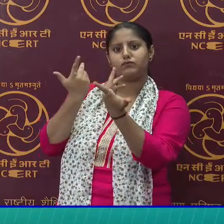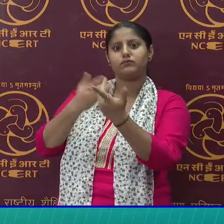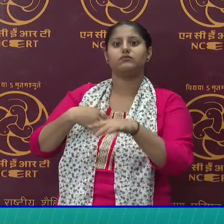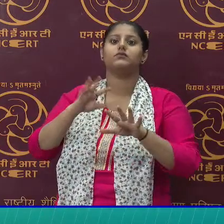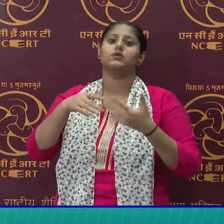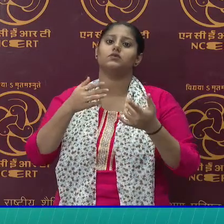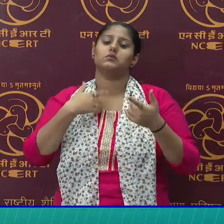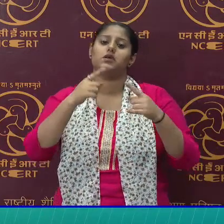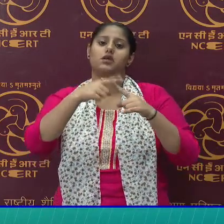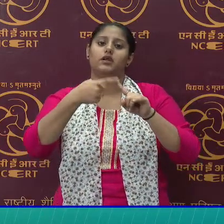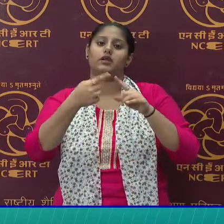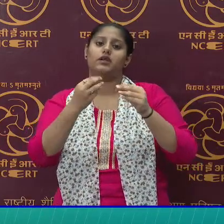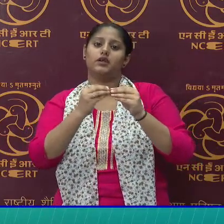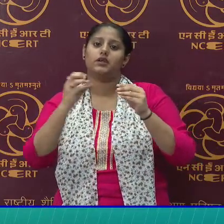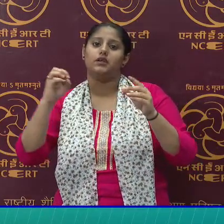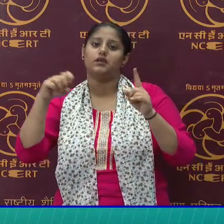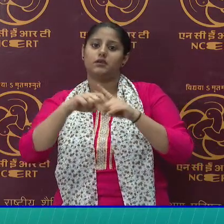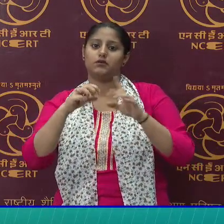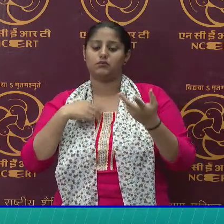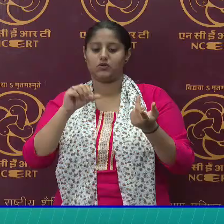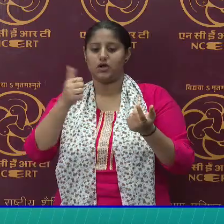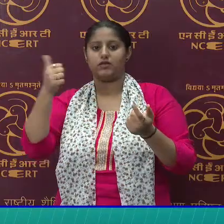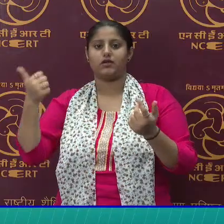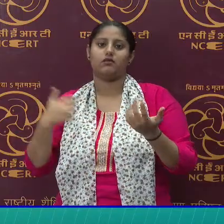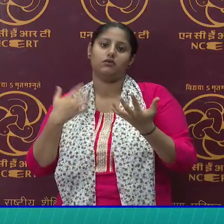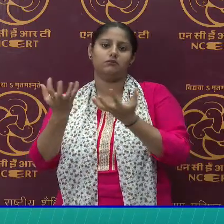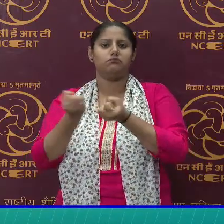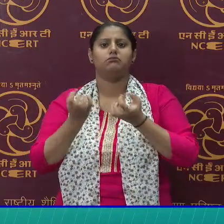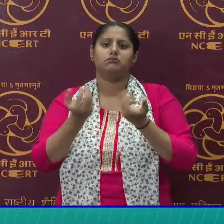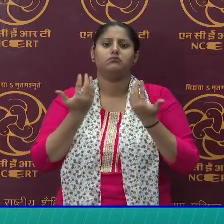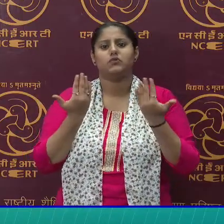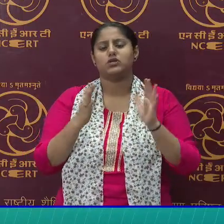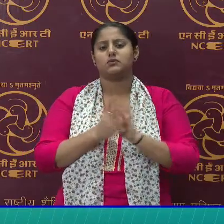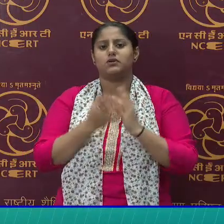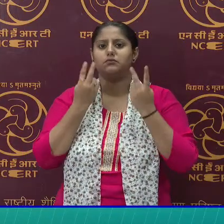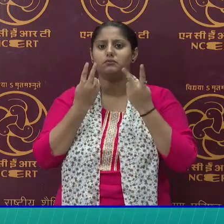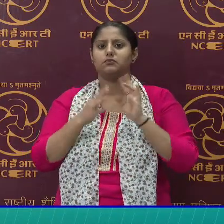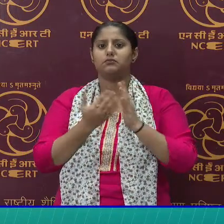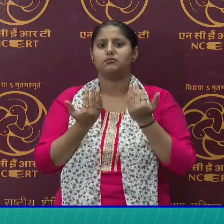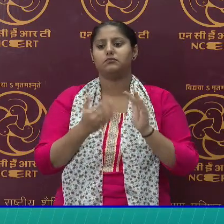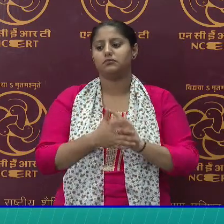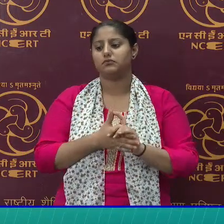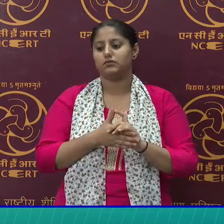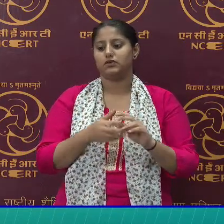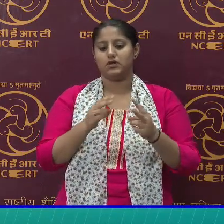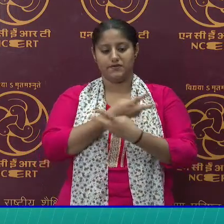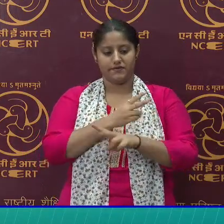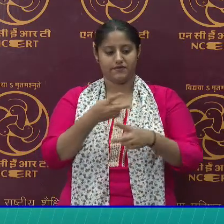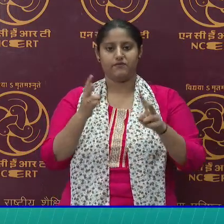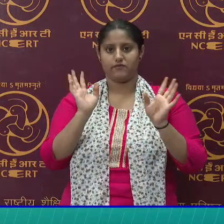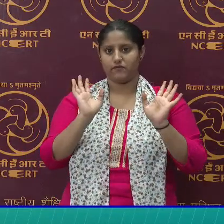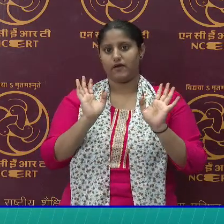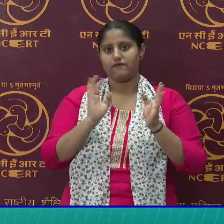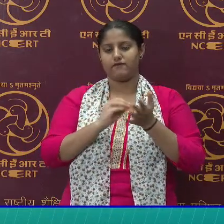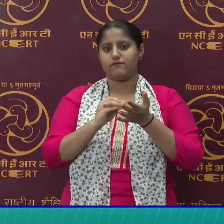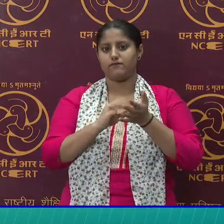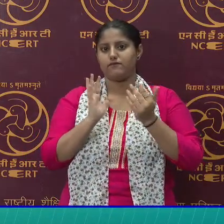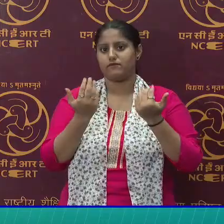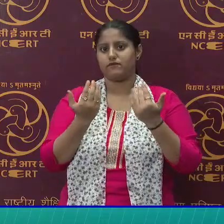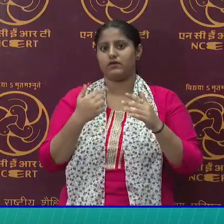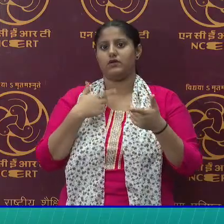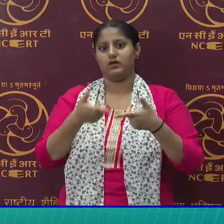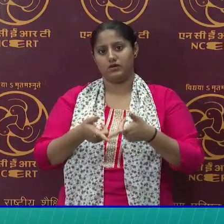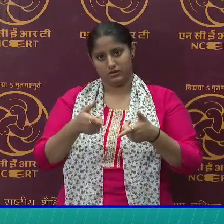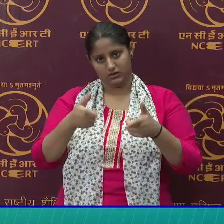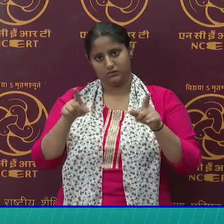book and any other related material would come up. Yes, and there is still scope for feeding more material into it. Right, like this session would